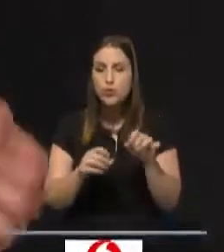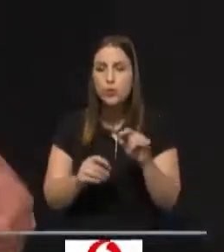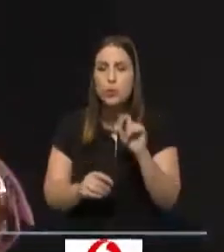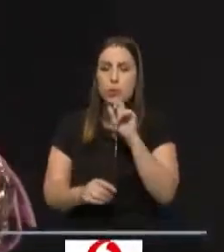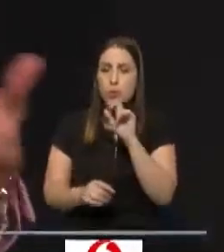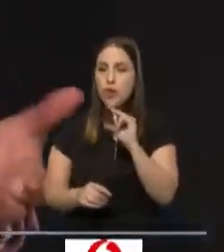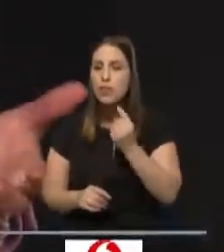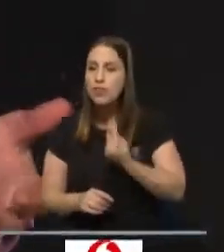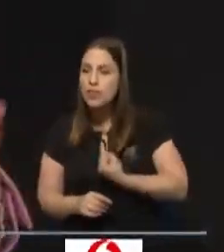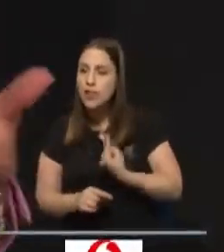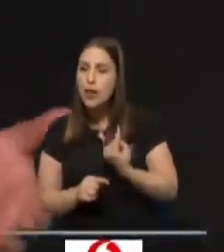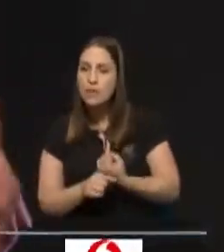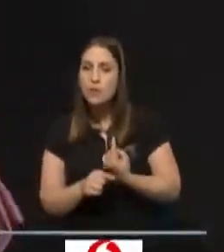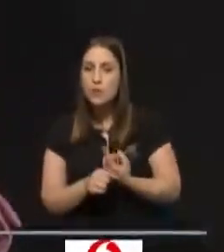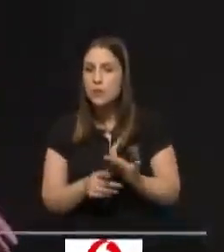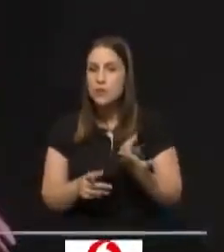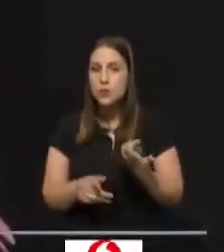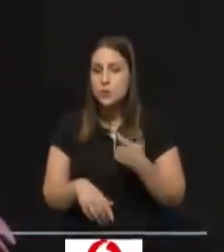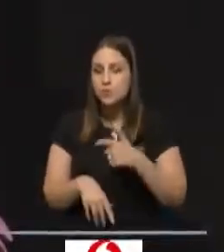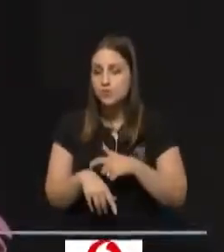to identify what